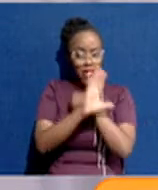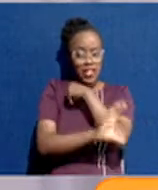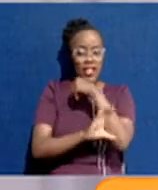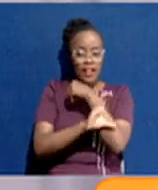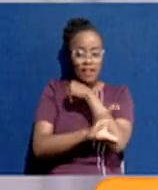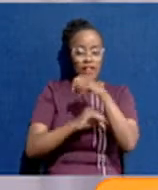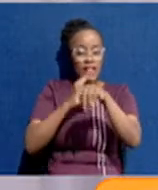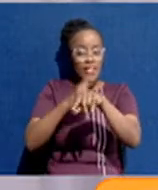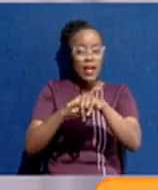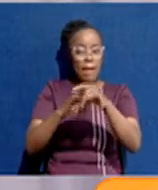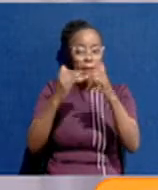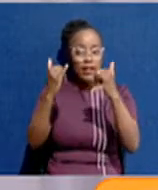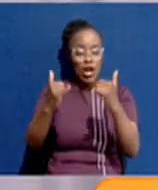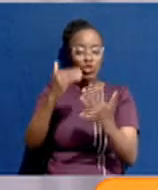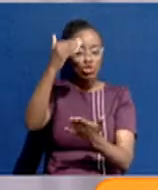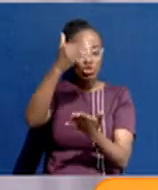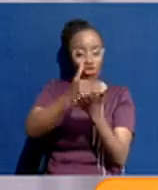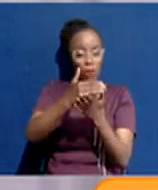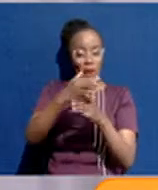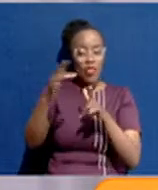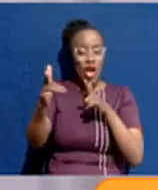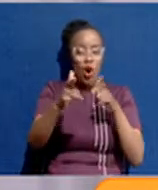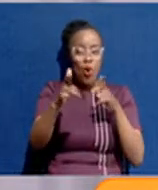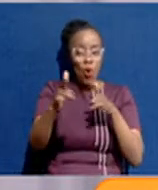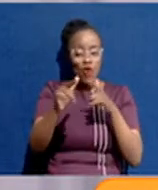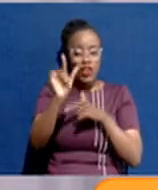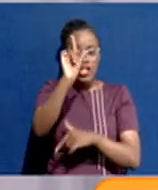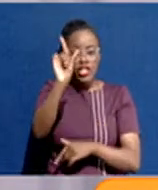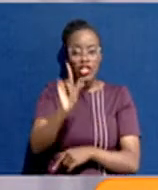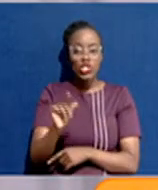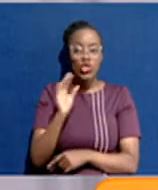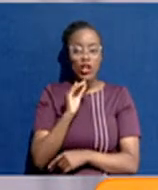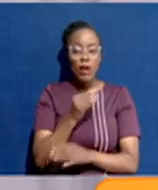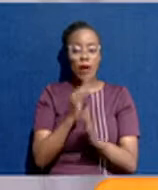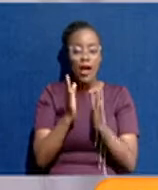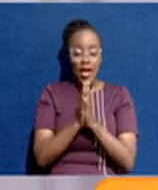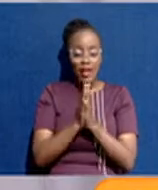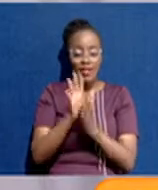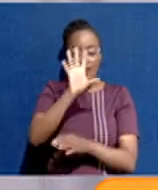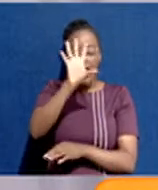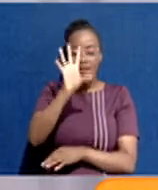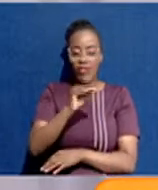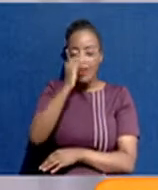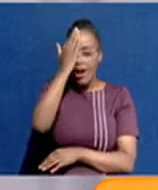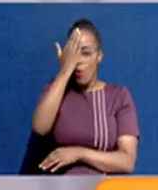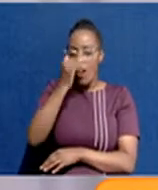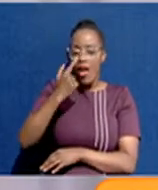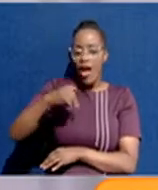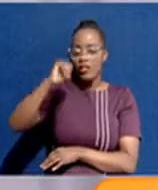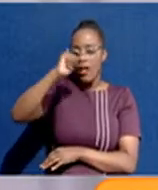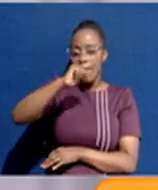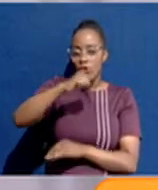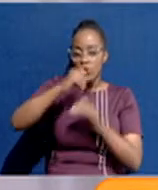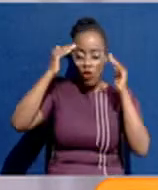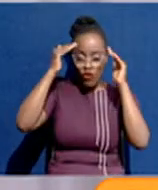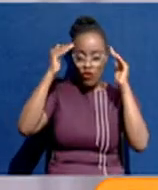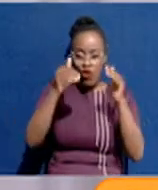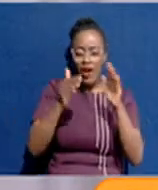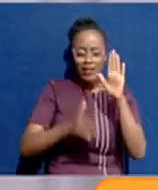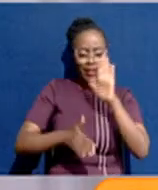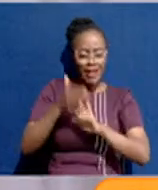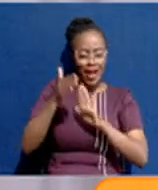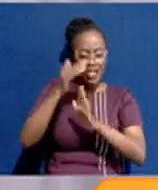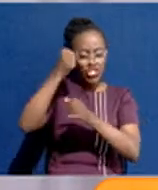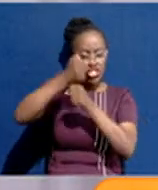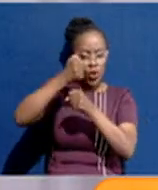is time to silence the guns in our region and continent so that we can focus on the urgent